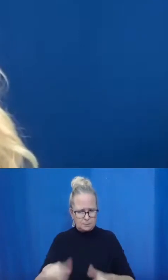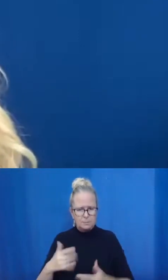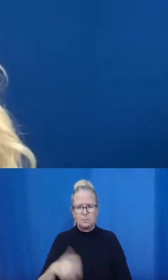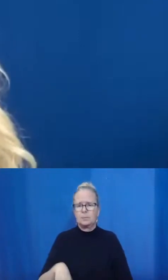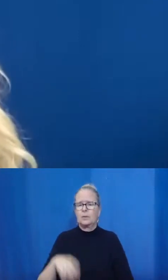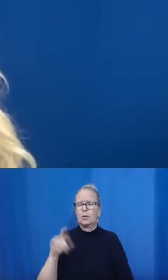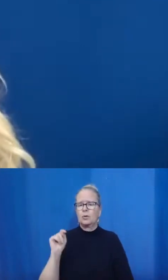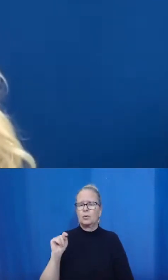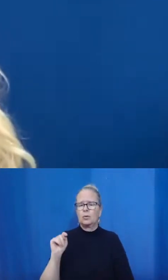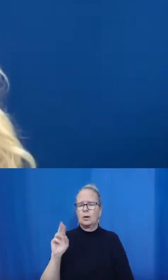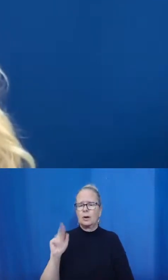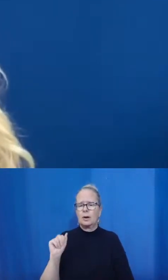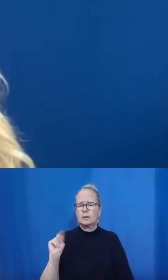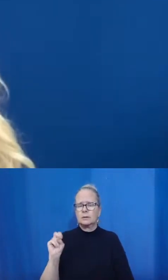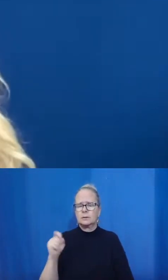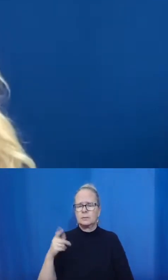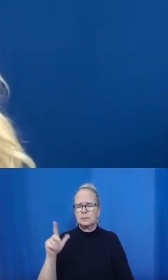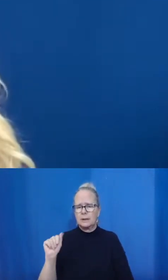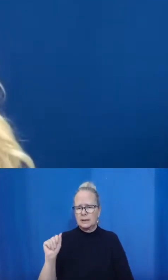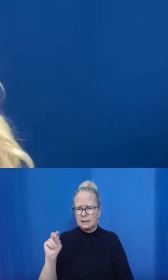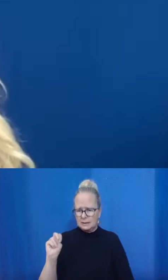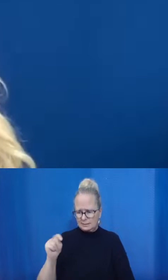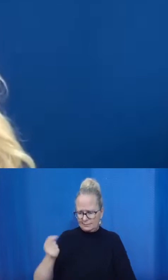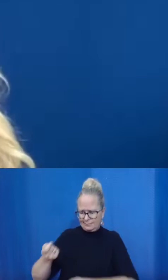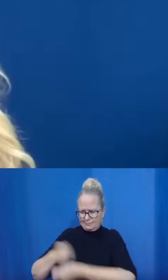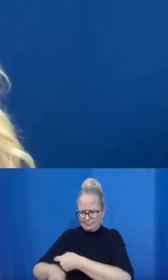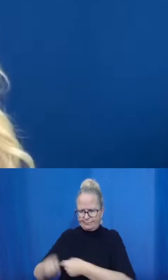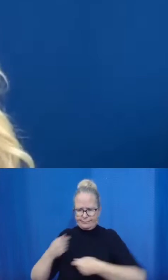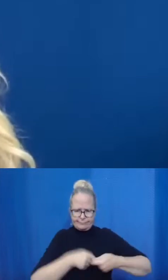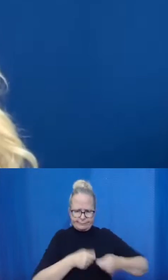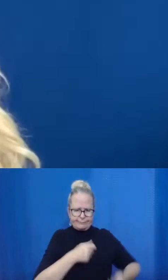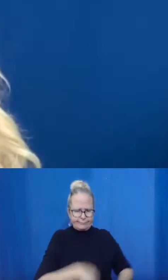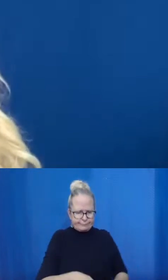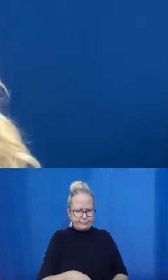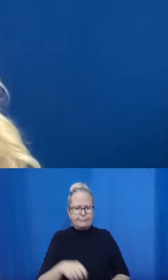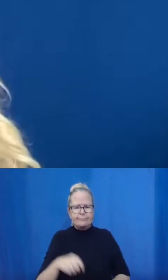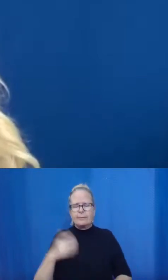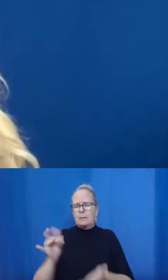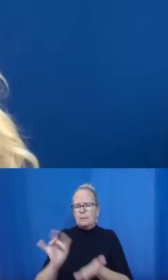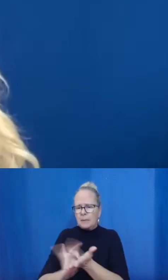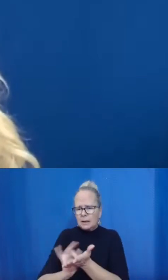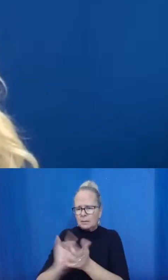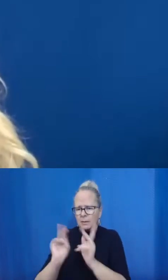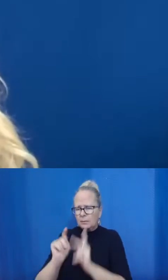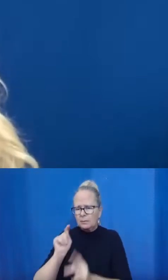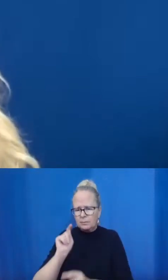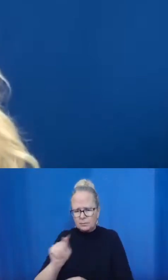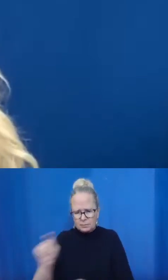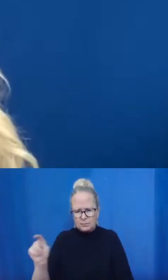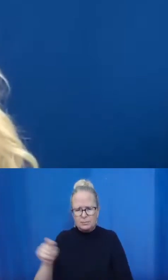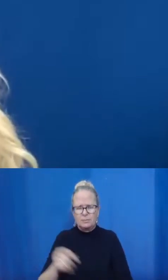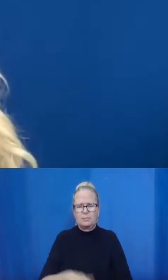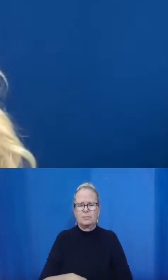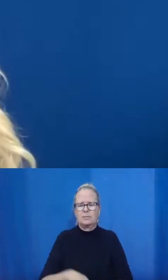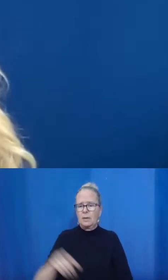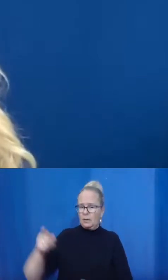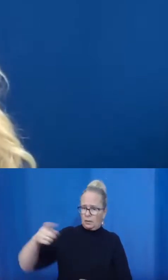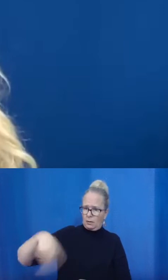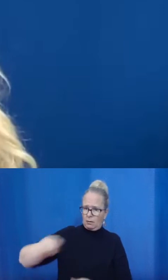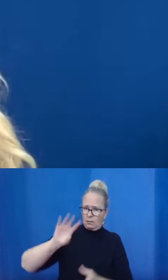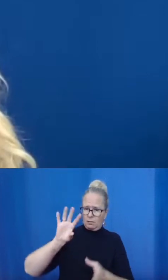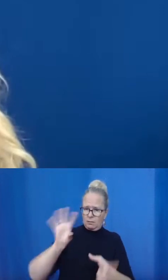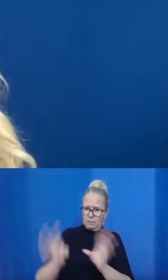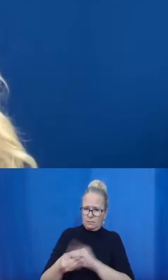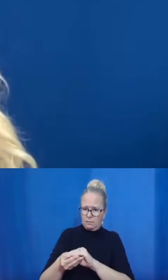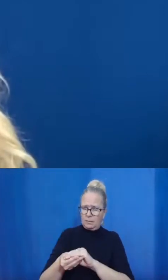one group of many whom have felt the pandemic more severely than most. And I hope going forward we will have more opportunities to